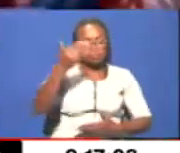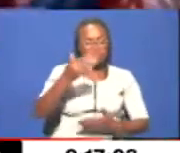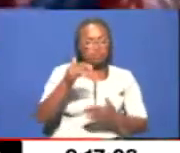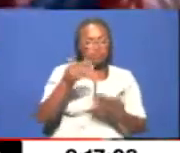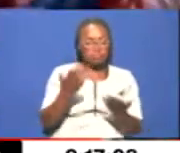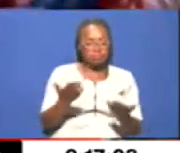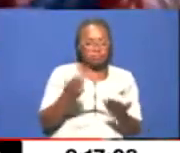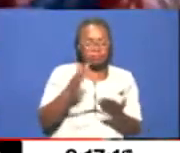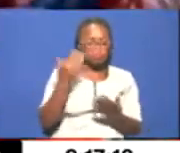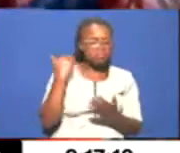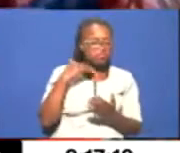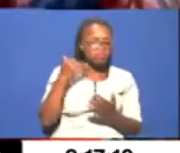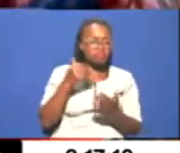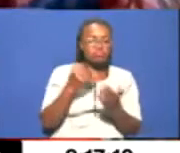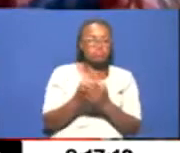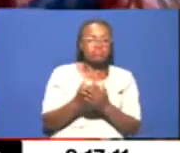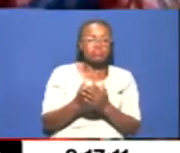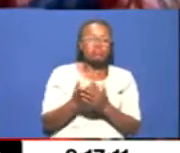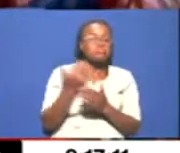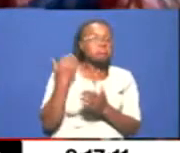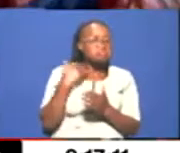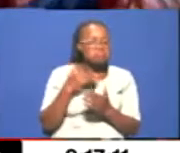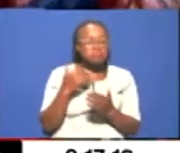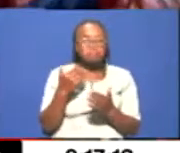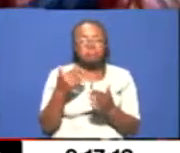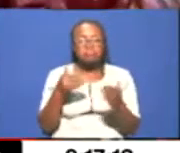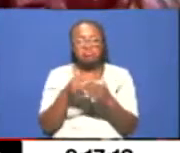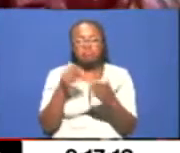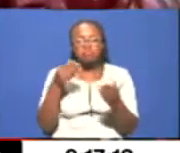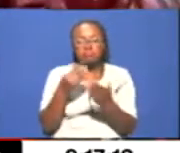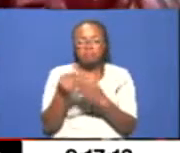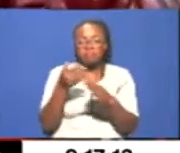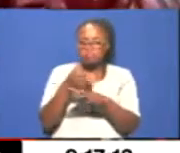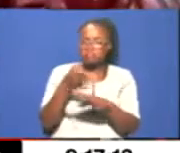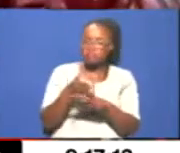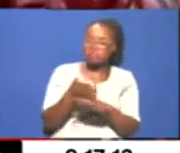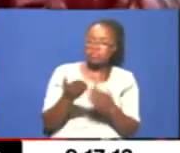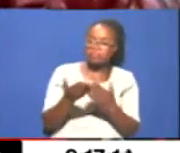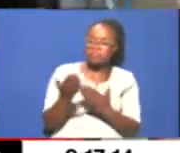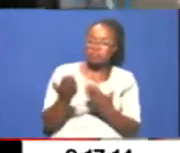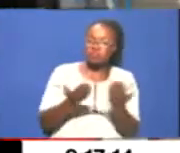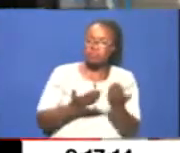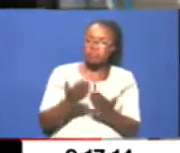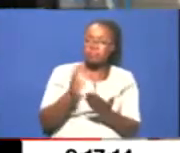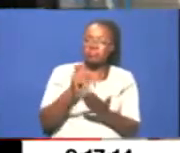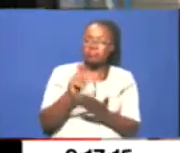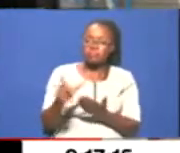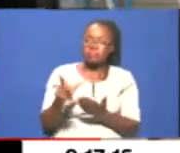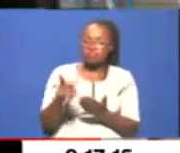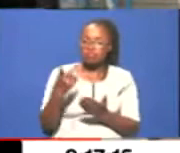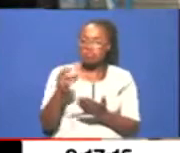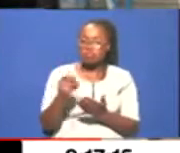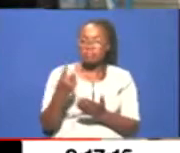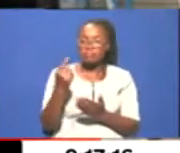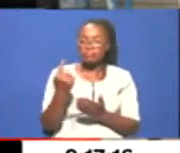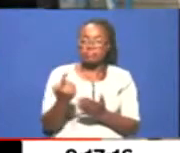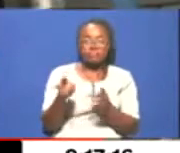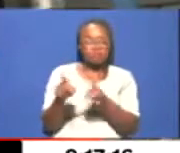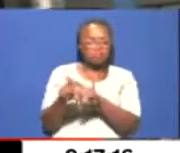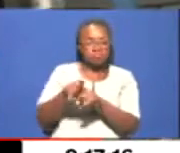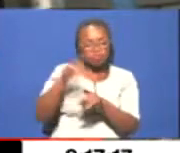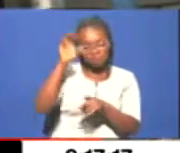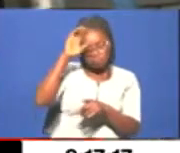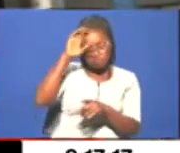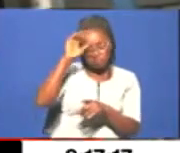and Anti-Money Laundering Amendment Bill 2021, the Huduma Bill 2021, and also consideration of the